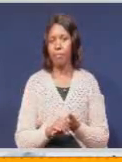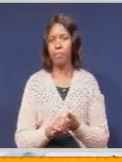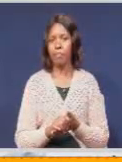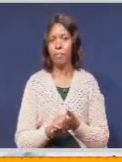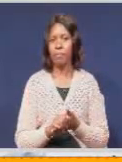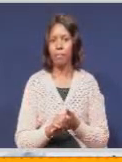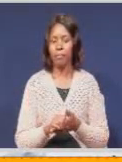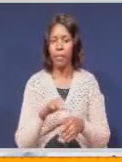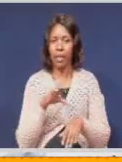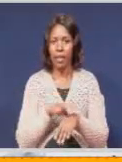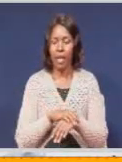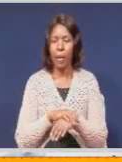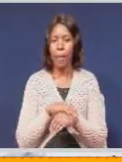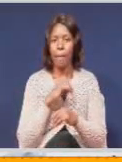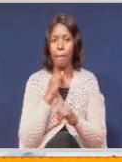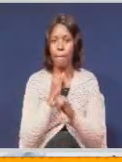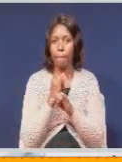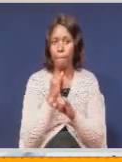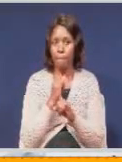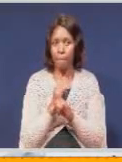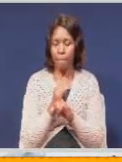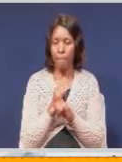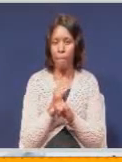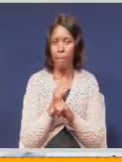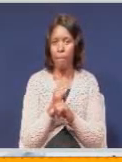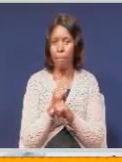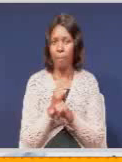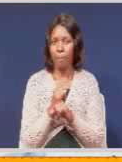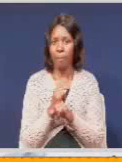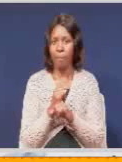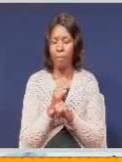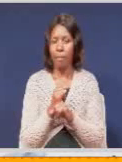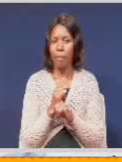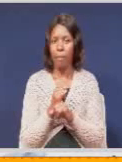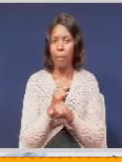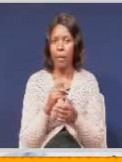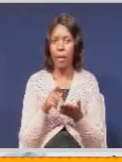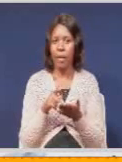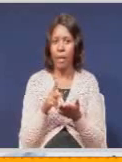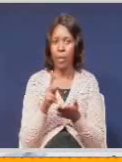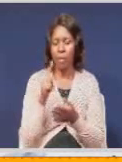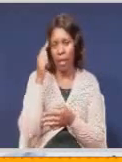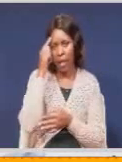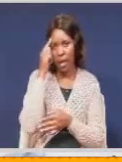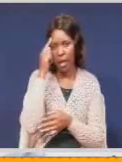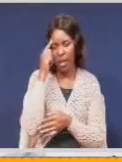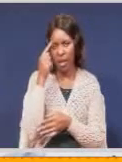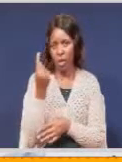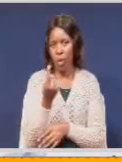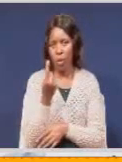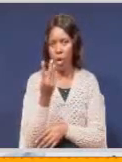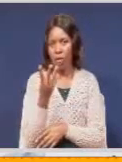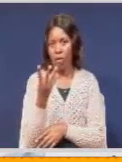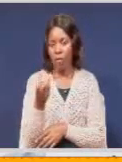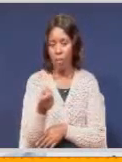When he got employed, he has received the salary for, I think, 4 months.